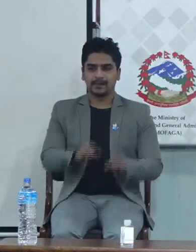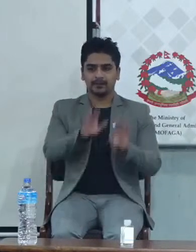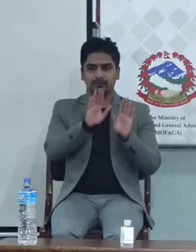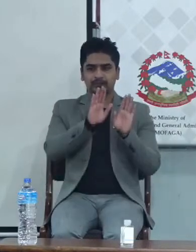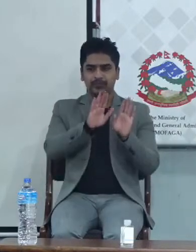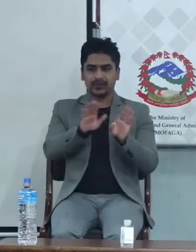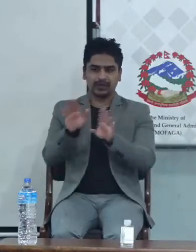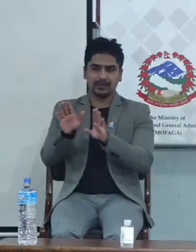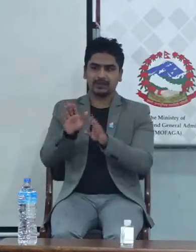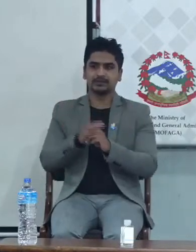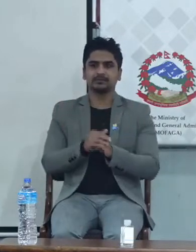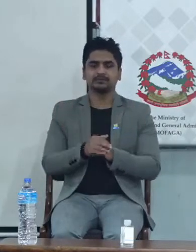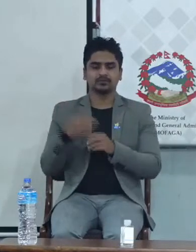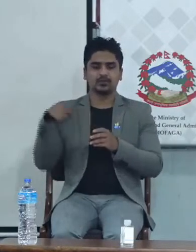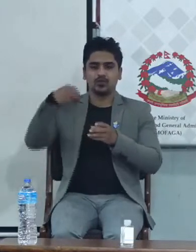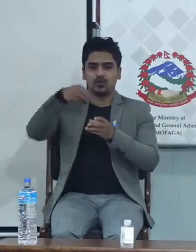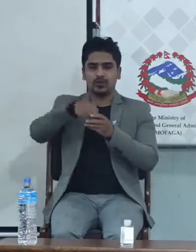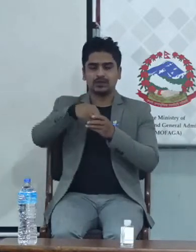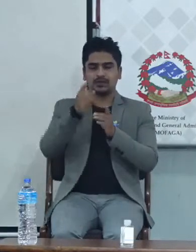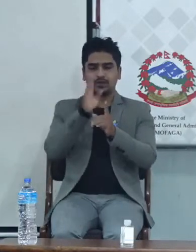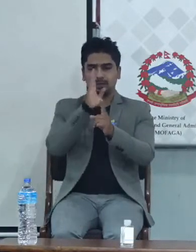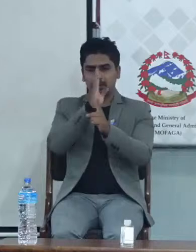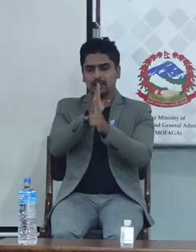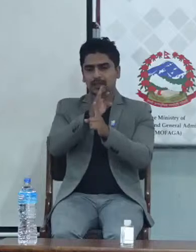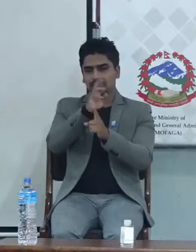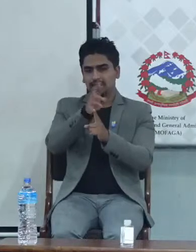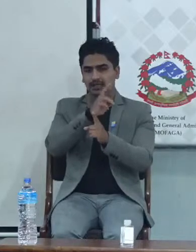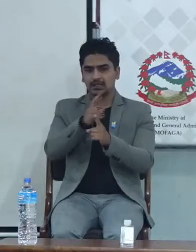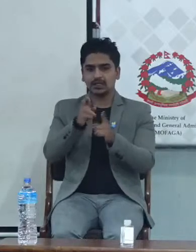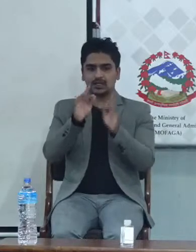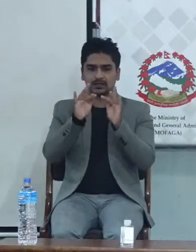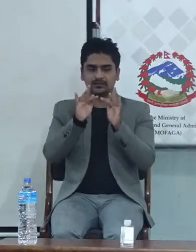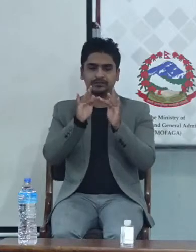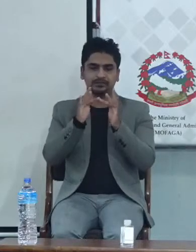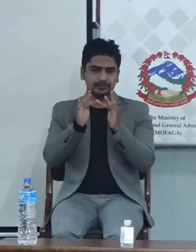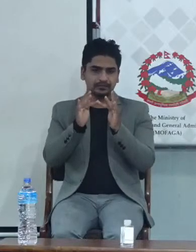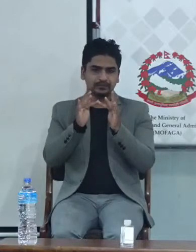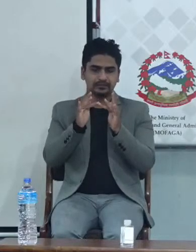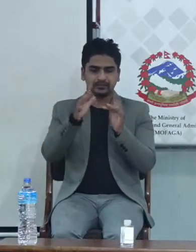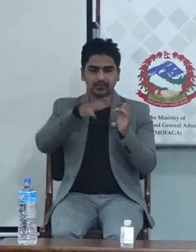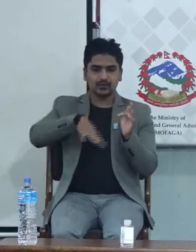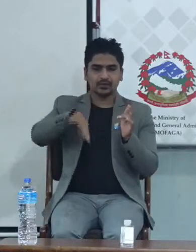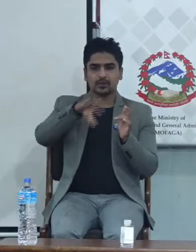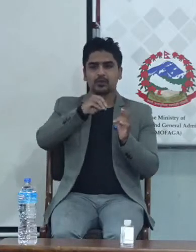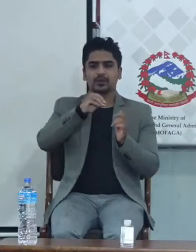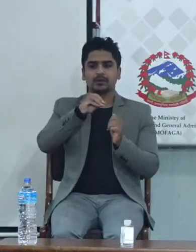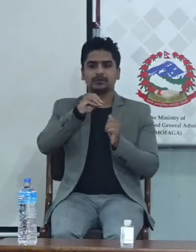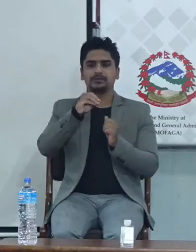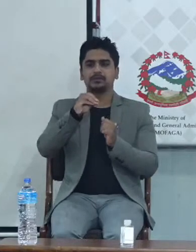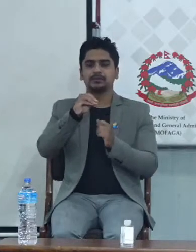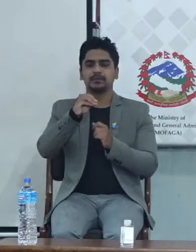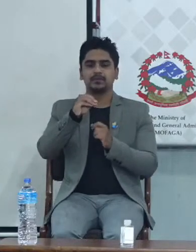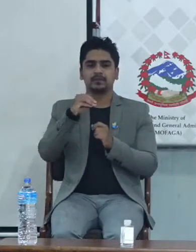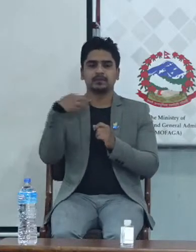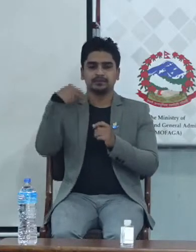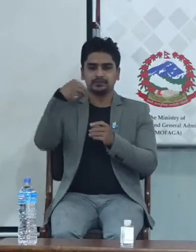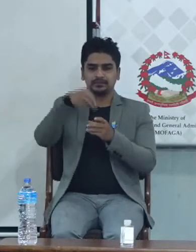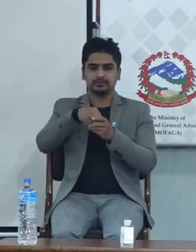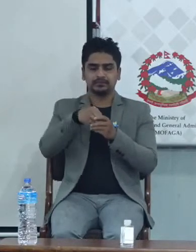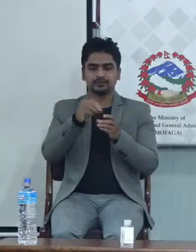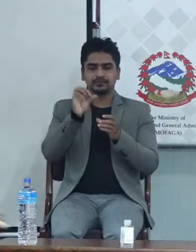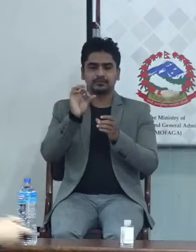The participants who are present physically and also participants who are participating